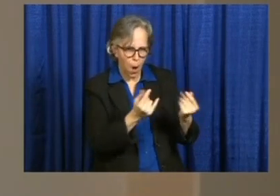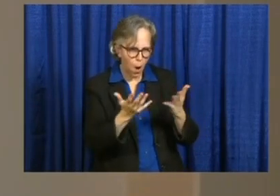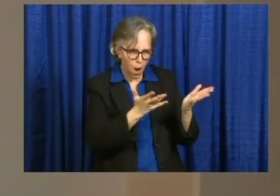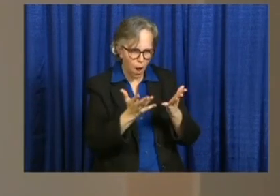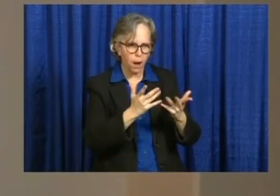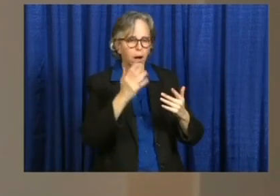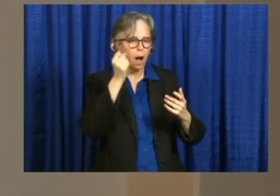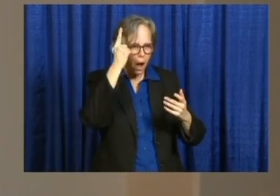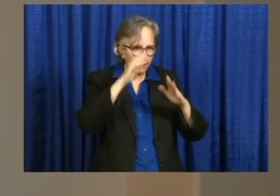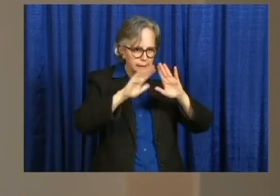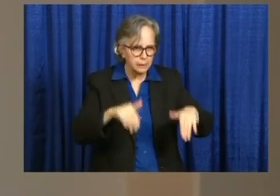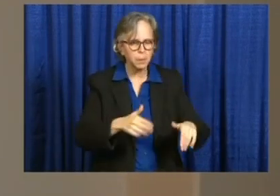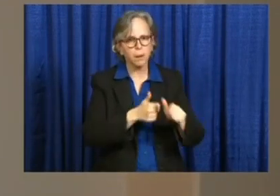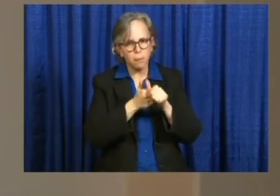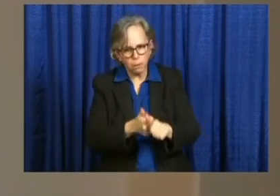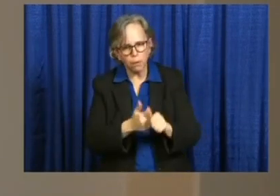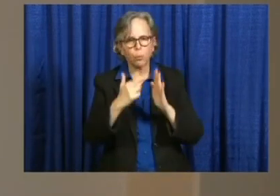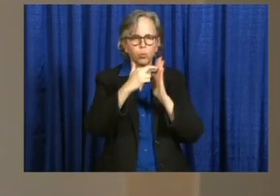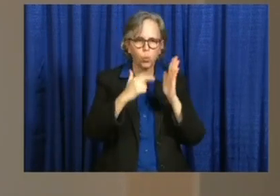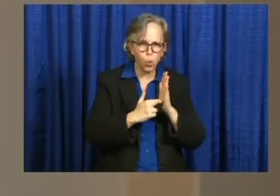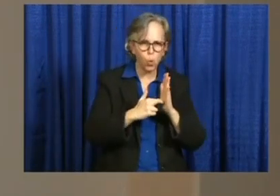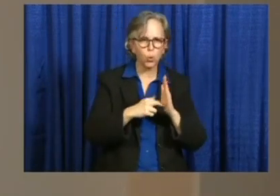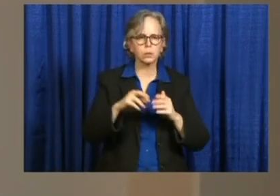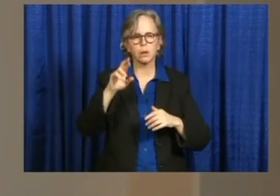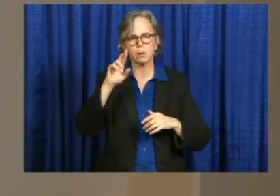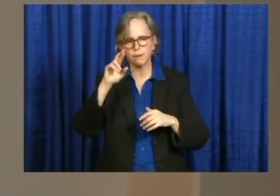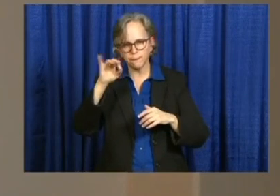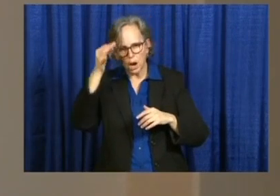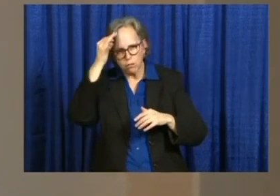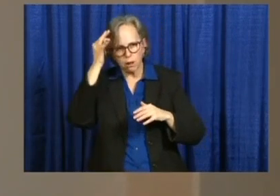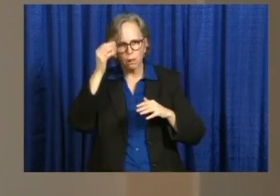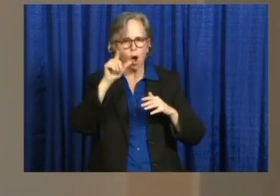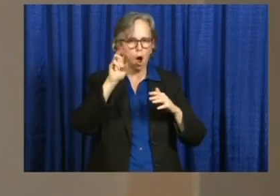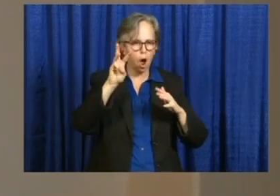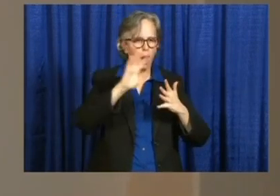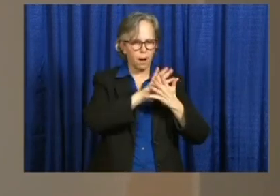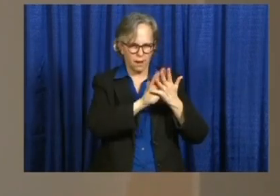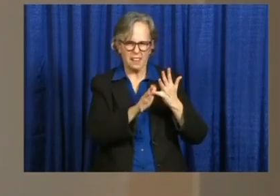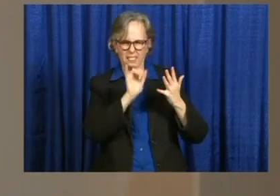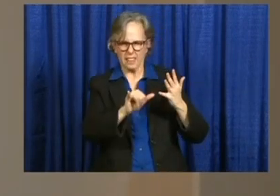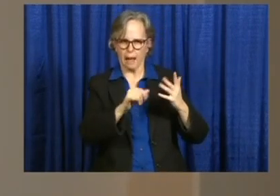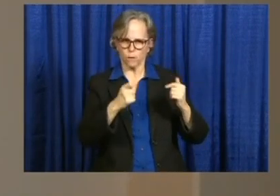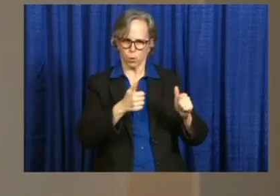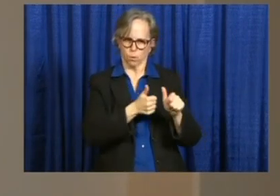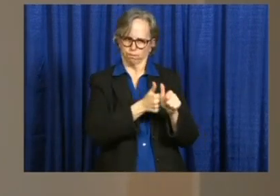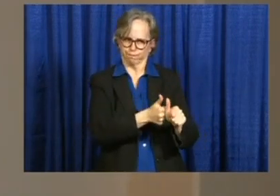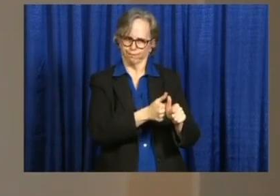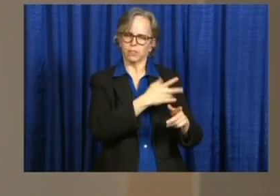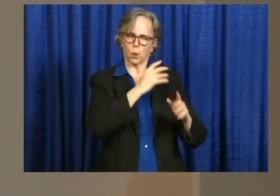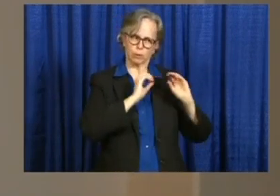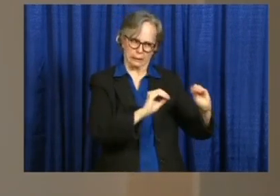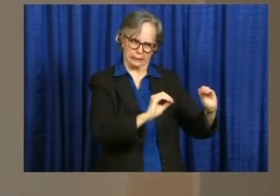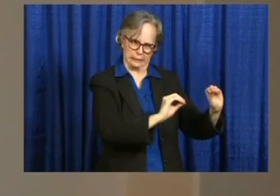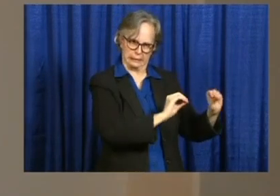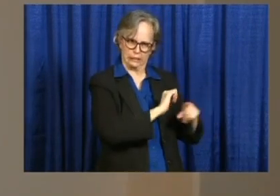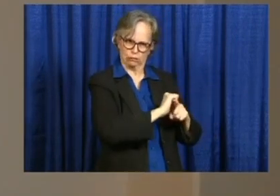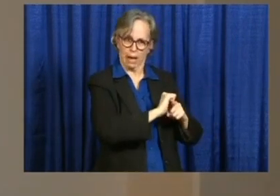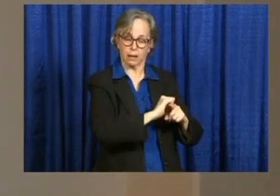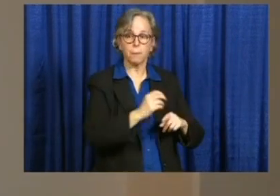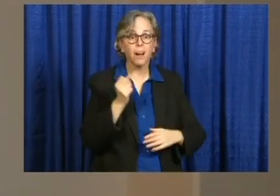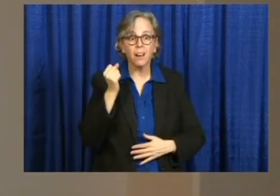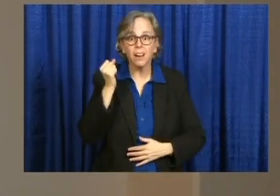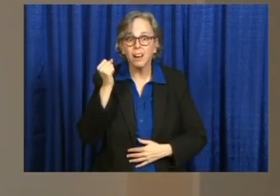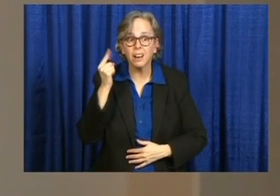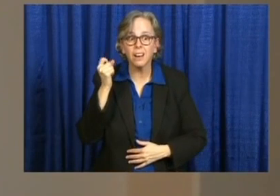and regulations outlined in state and federal law, and they need to be trained to do this right. And that also the Bureau of Workers'